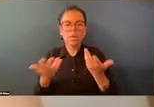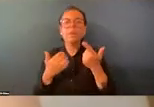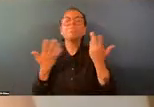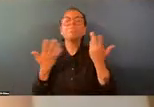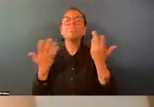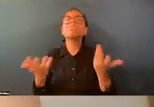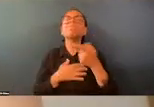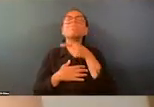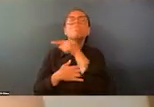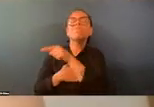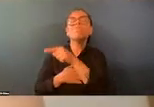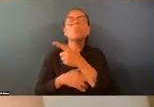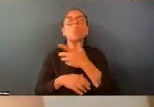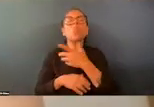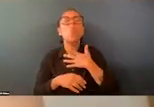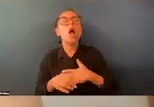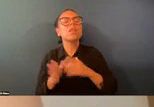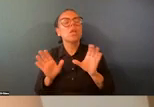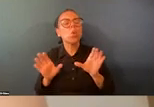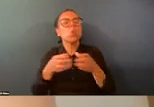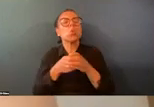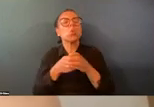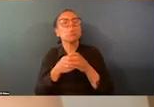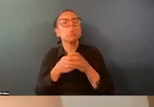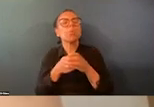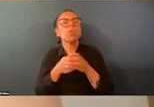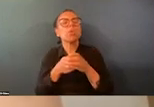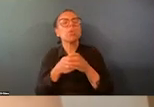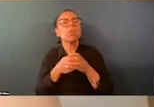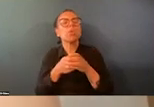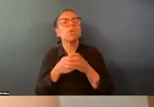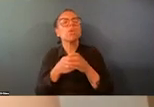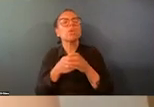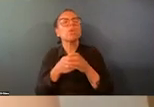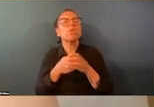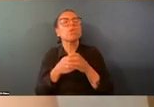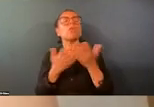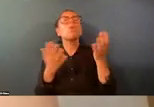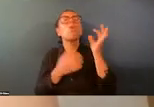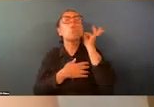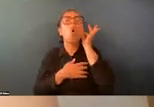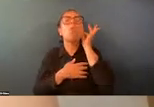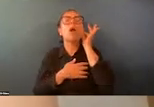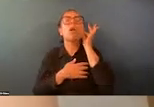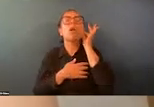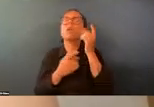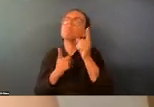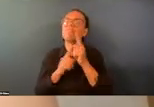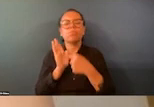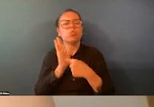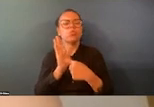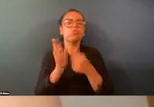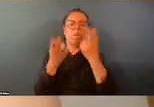And we want to do this capacity building for the government representative so they can be more